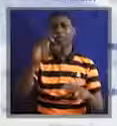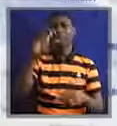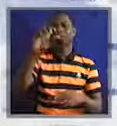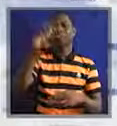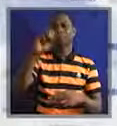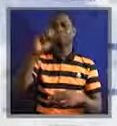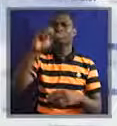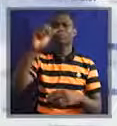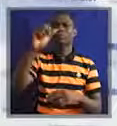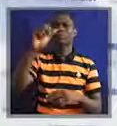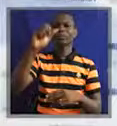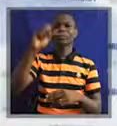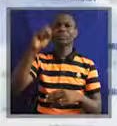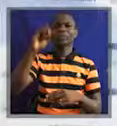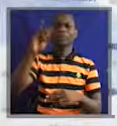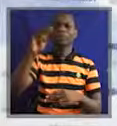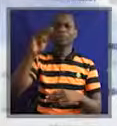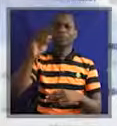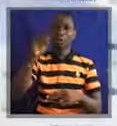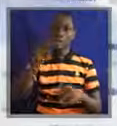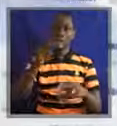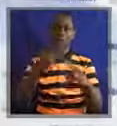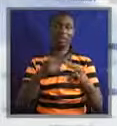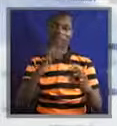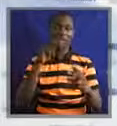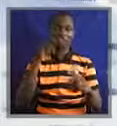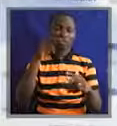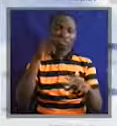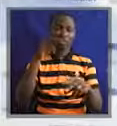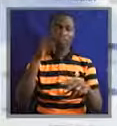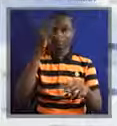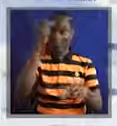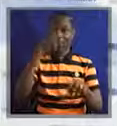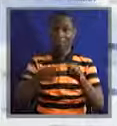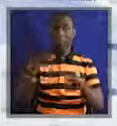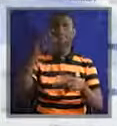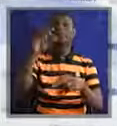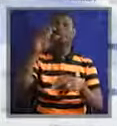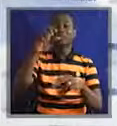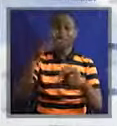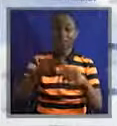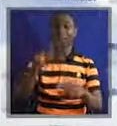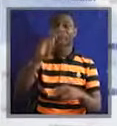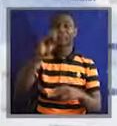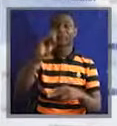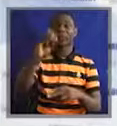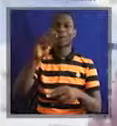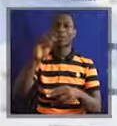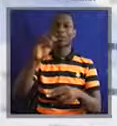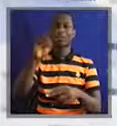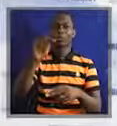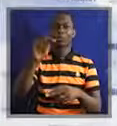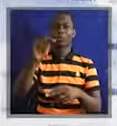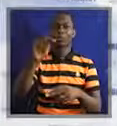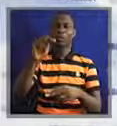when you Simon Peter, where are the theologians, your fellow Simon. The sorcerer, or your